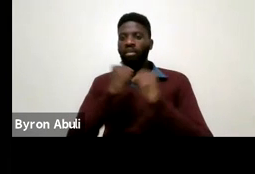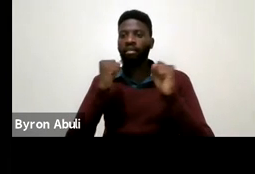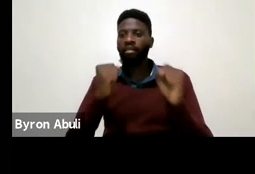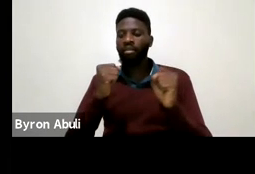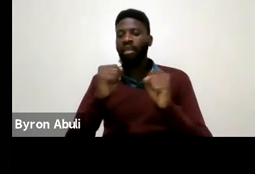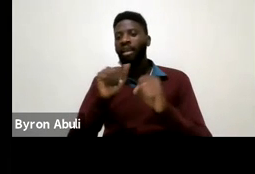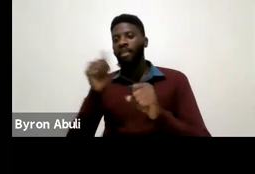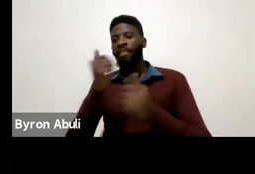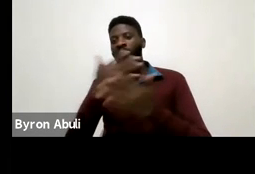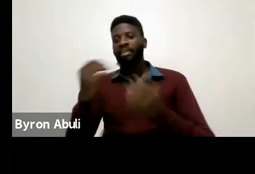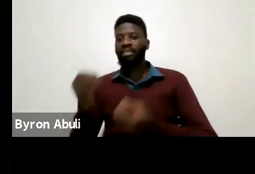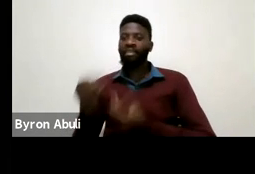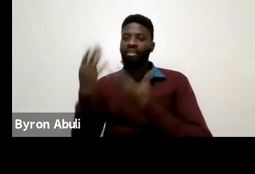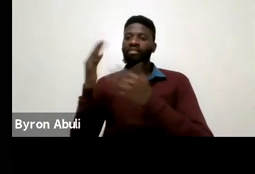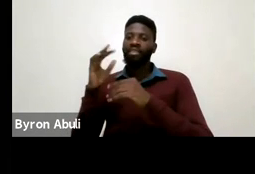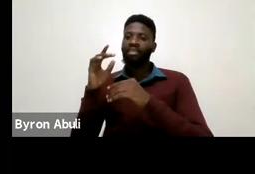things